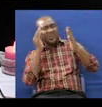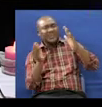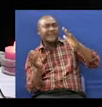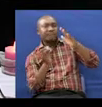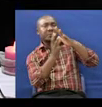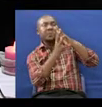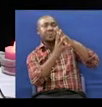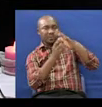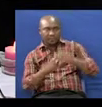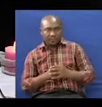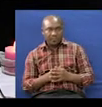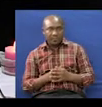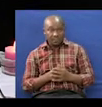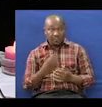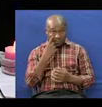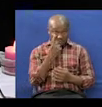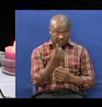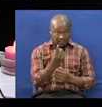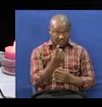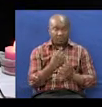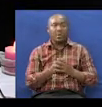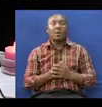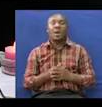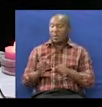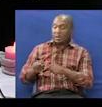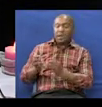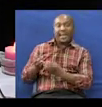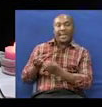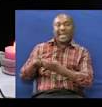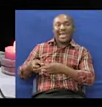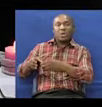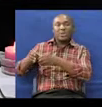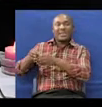I think we are together. This is about kerosene lamp.